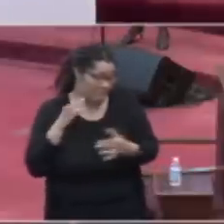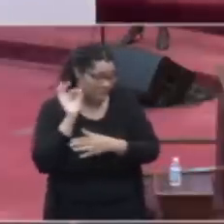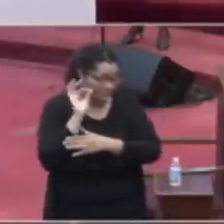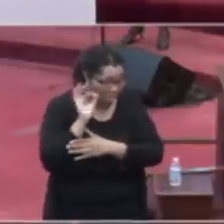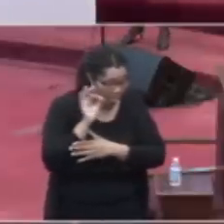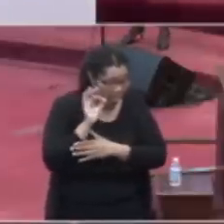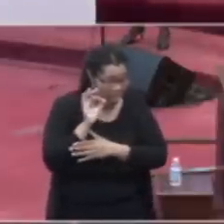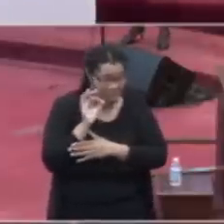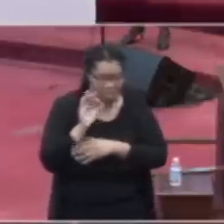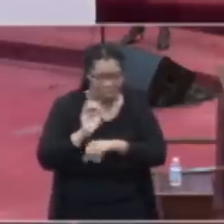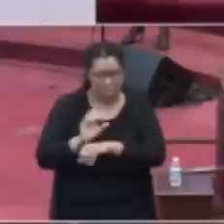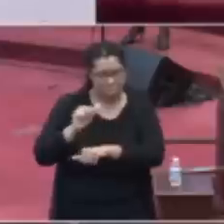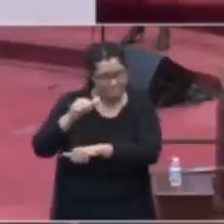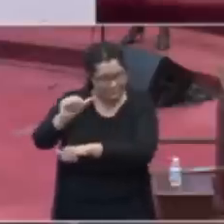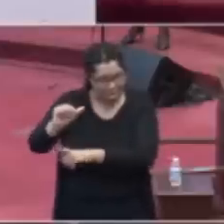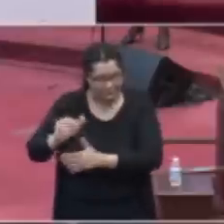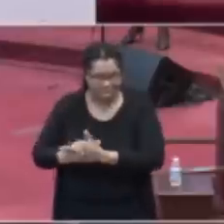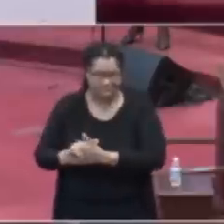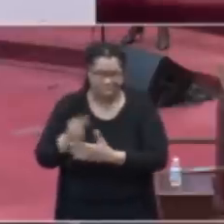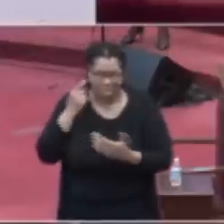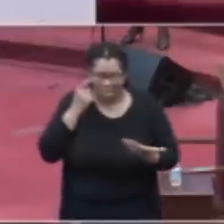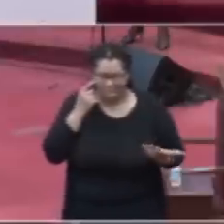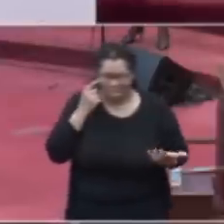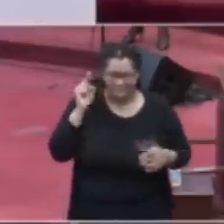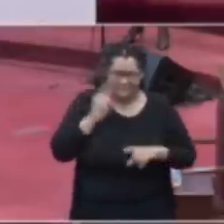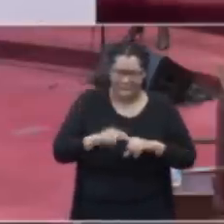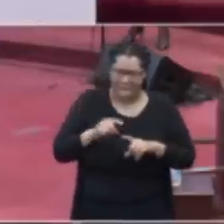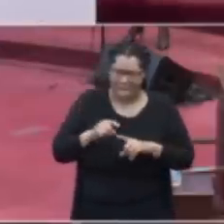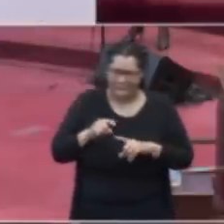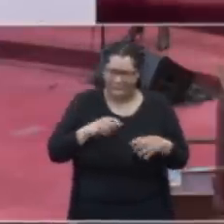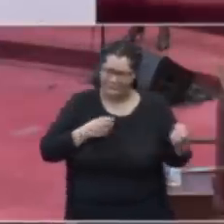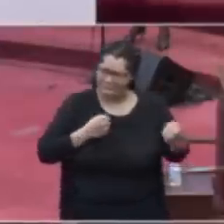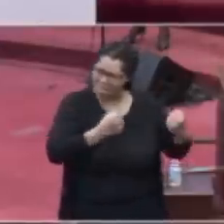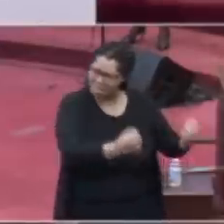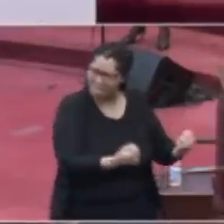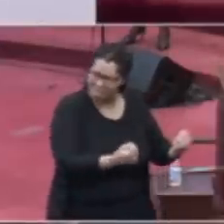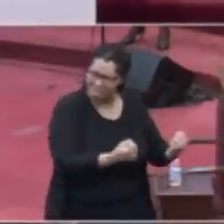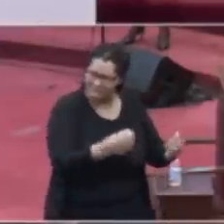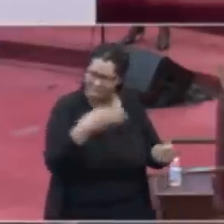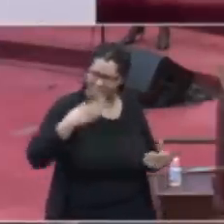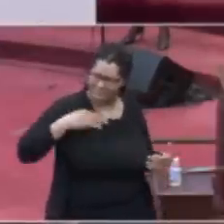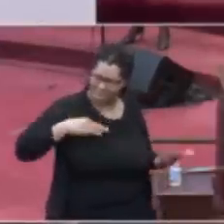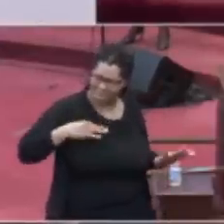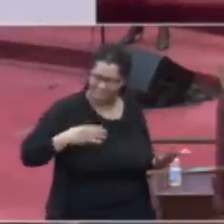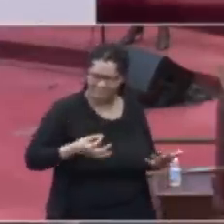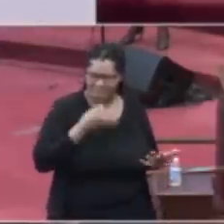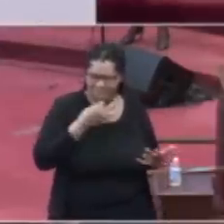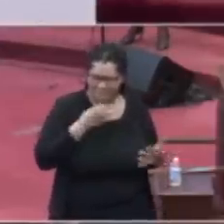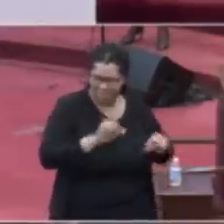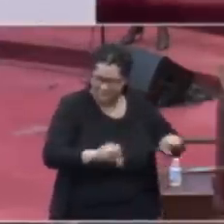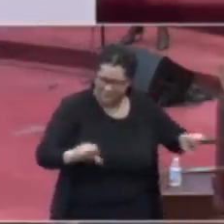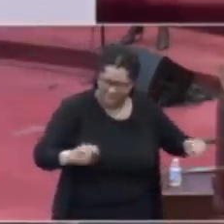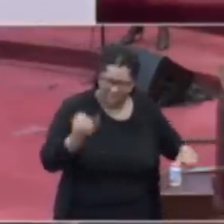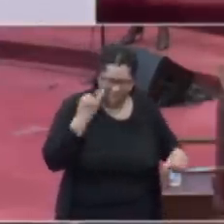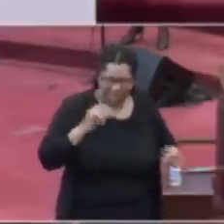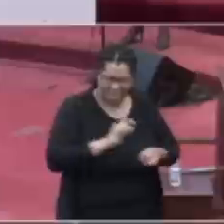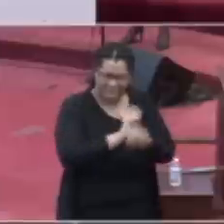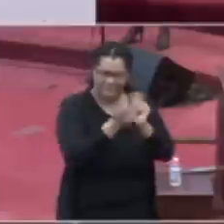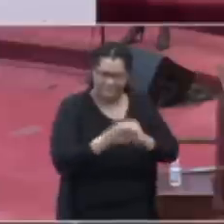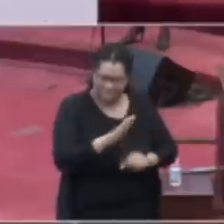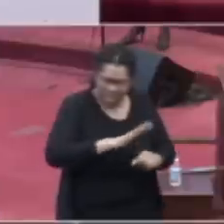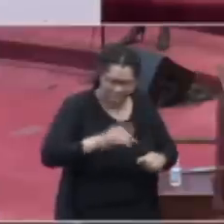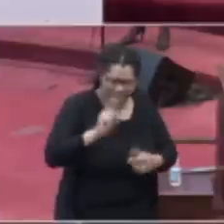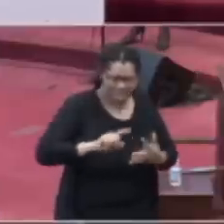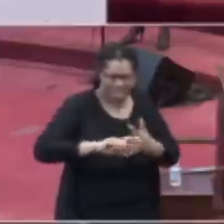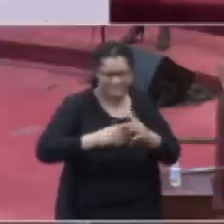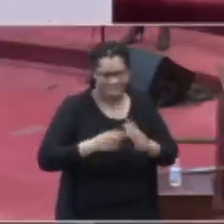church called Mount Ararat. And I was thinking to myself, man, I can't go to Pittsburgh. I'm in the middle of my doctoral degree. If I change my location, I'm going to have to start all